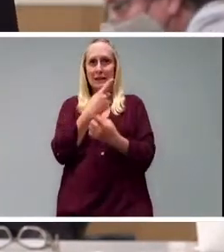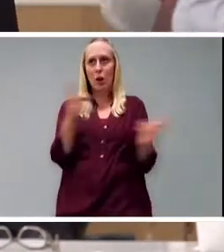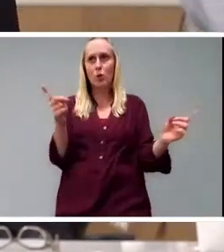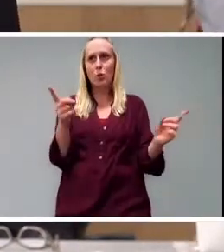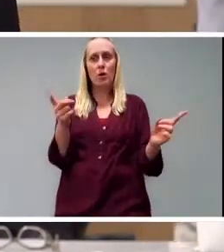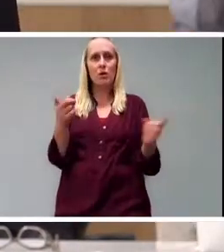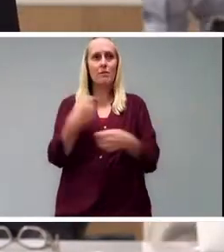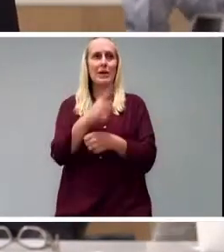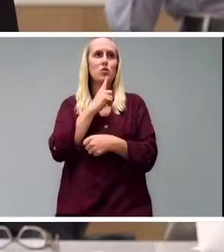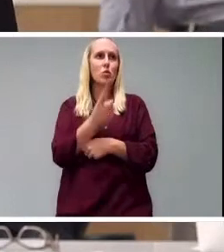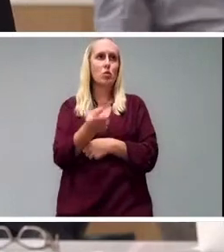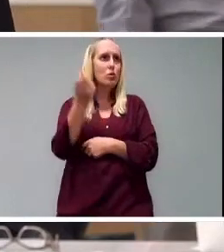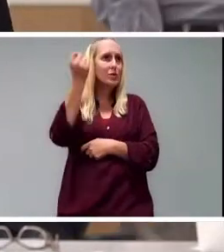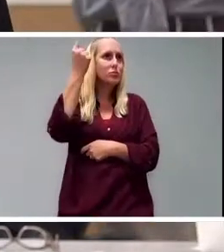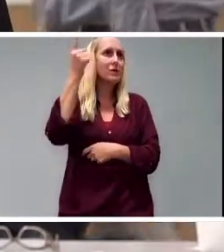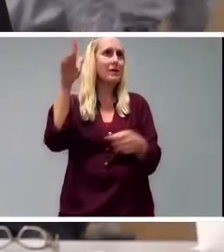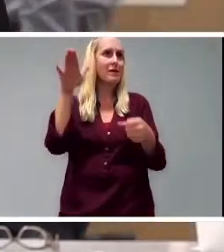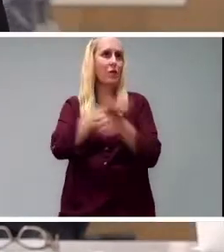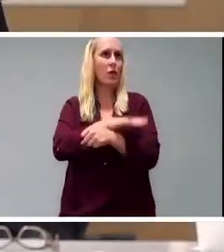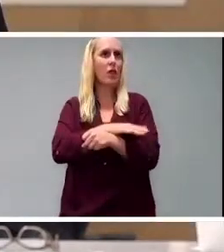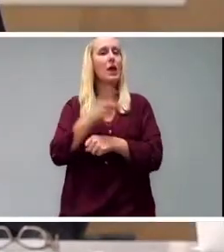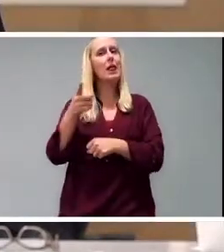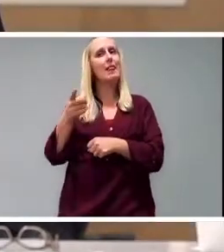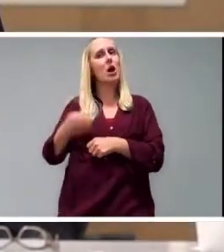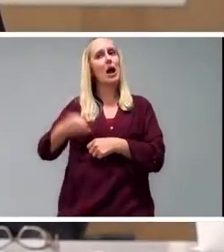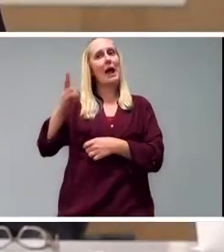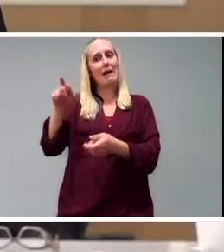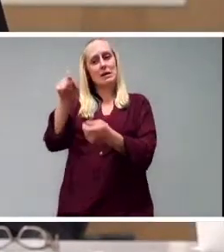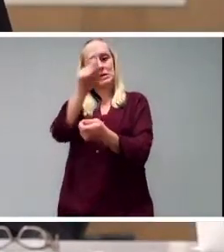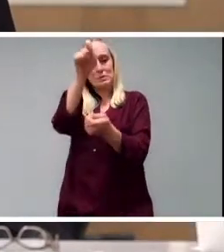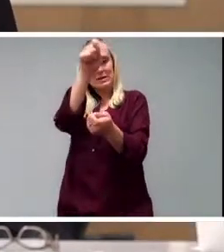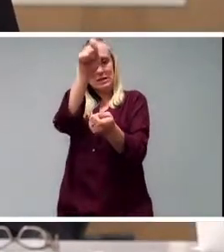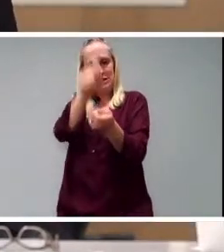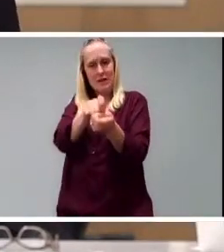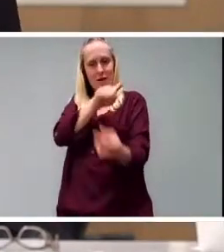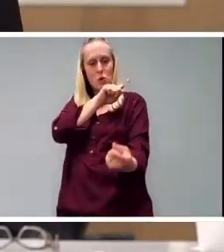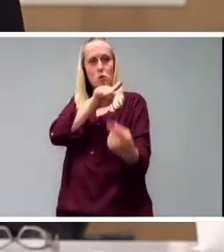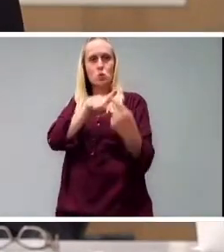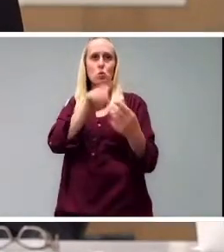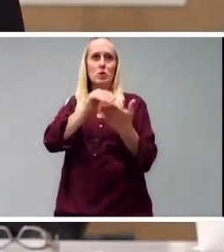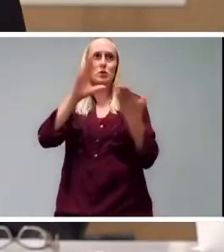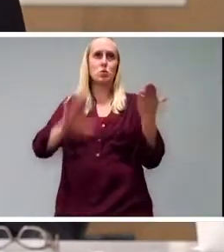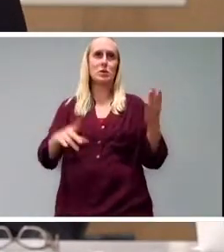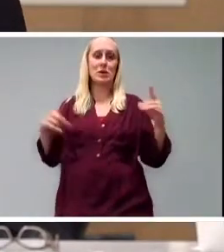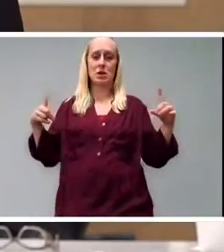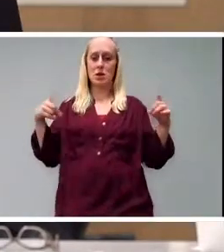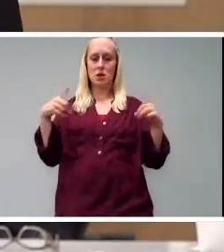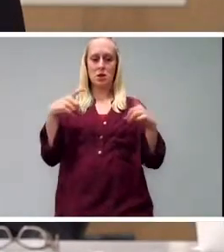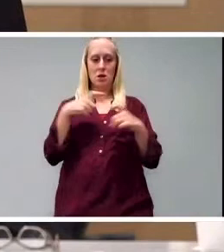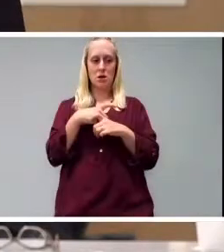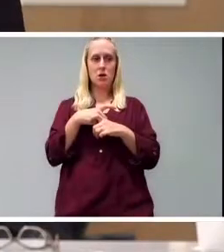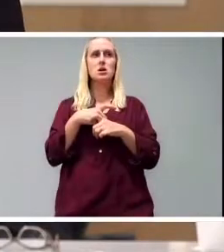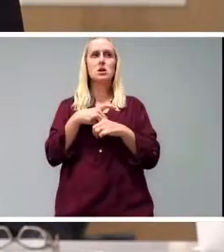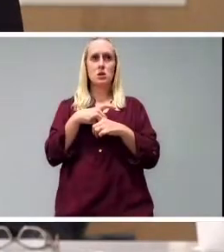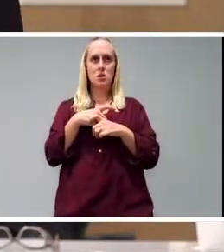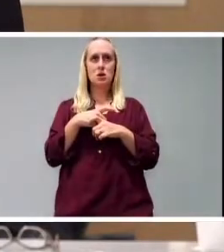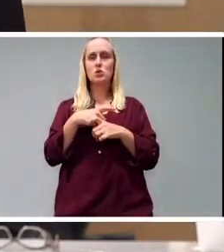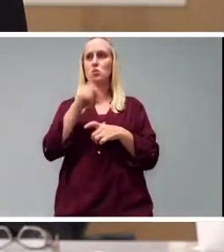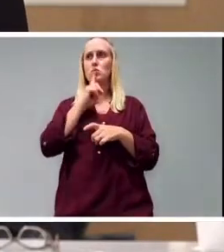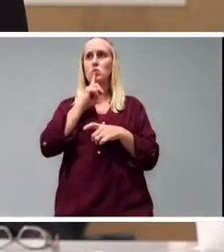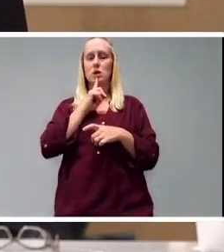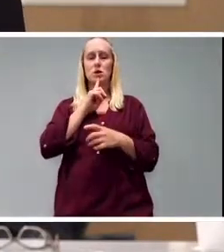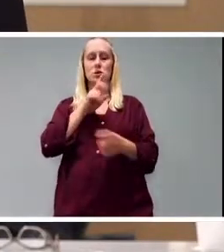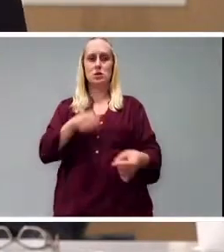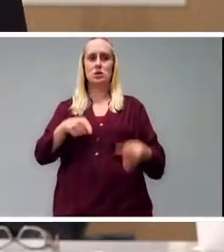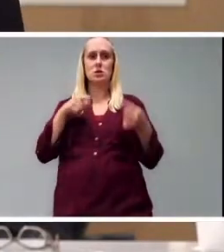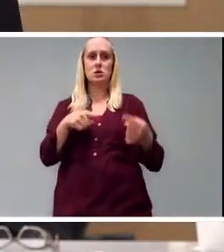were. Know that they are highly individualized programs for students, so the complexity of them becomes really complicated when we get into